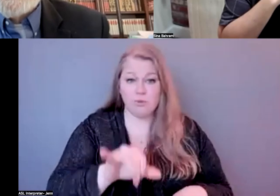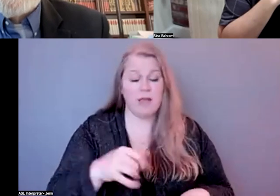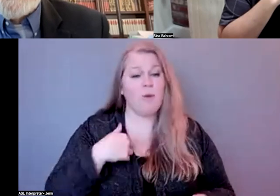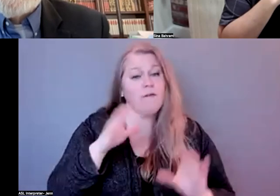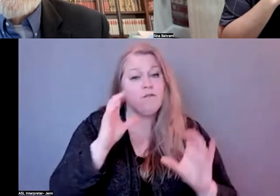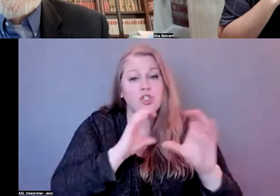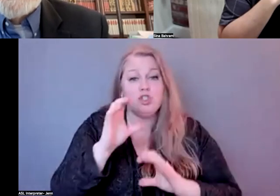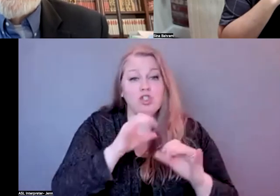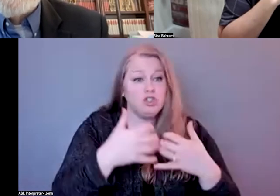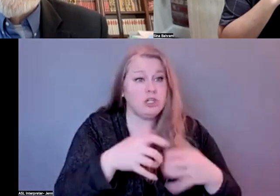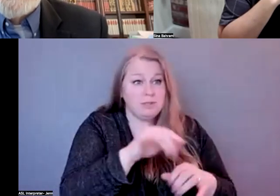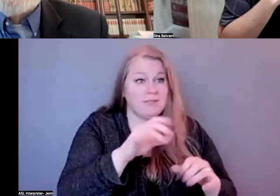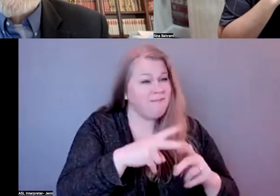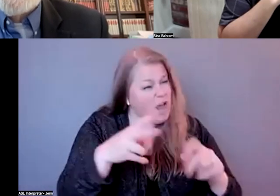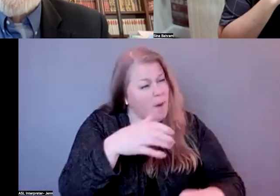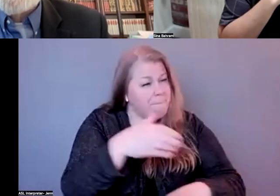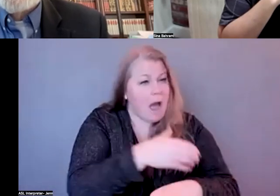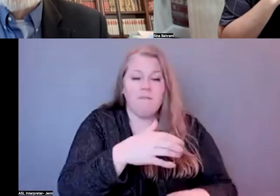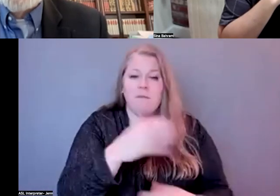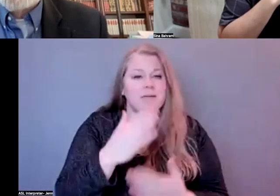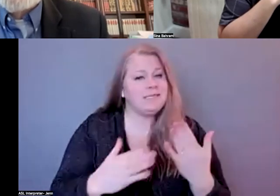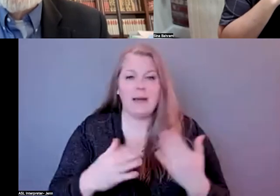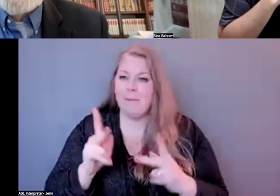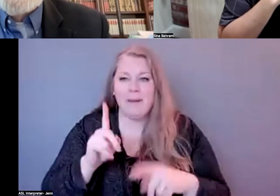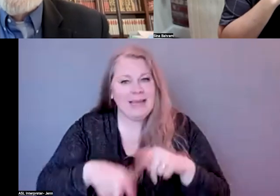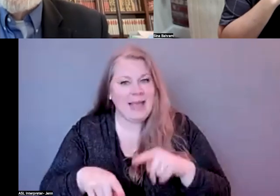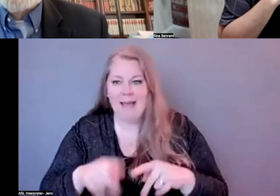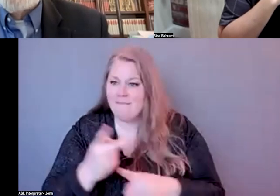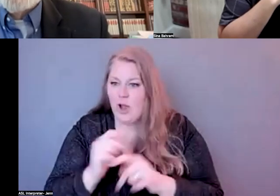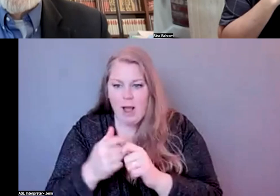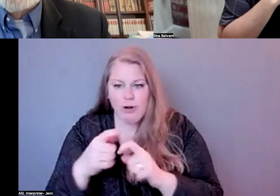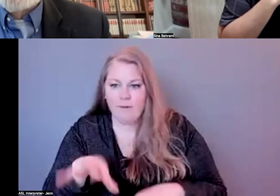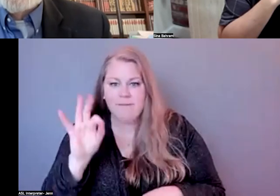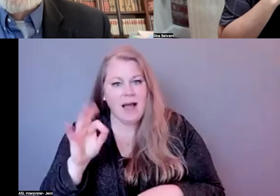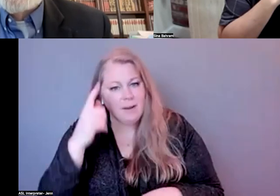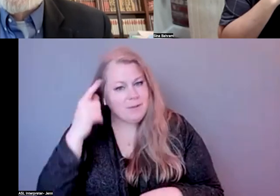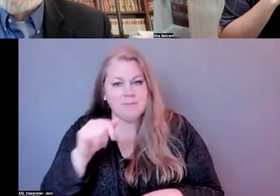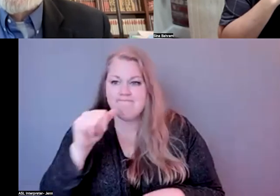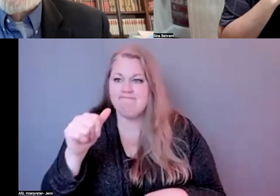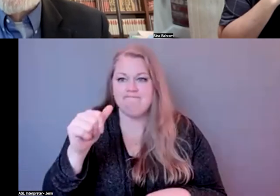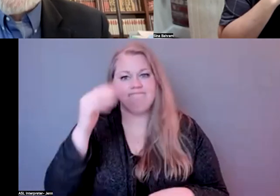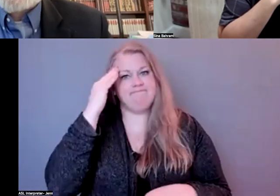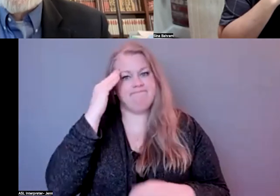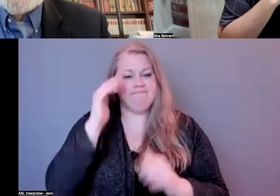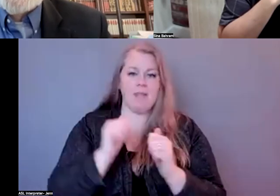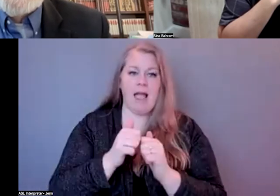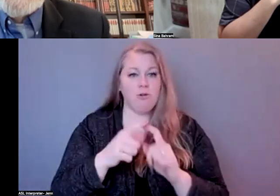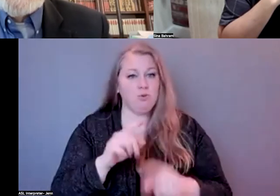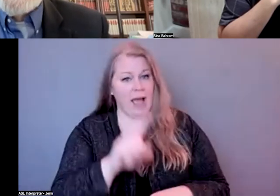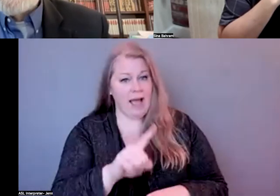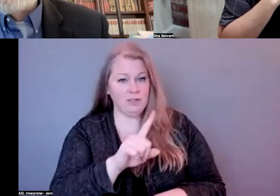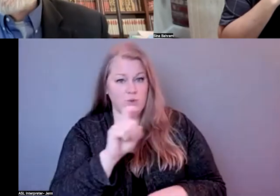that are really powerful, but there are some people who can't figure out how to find anything because they don't know how to ask the